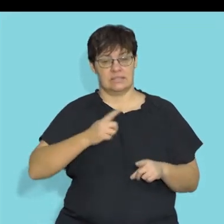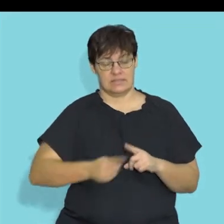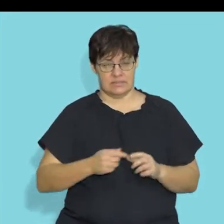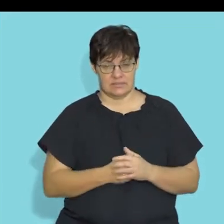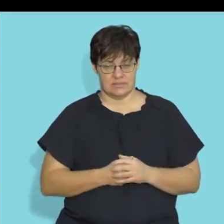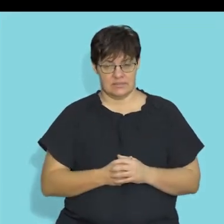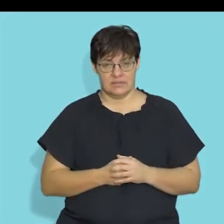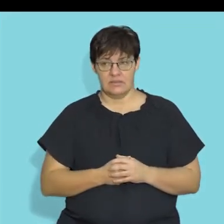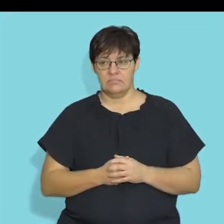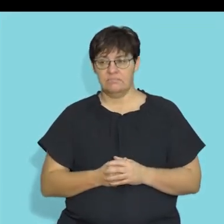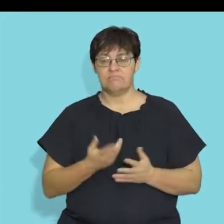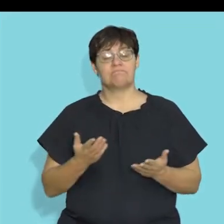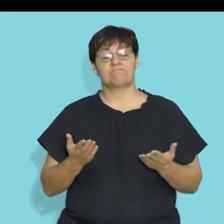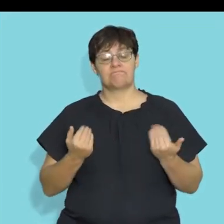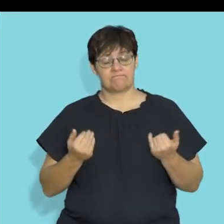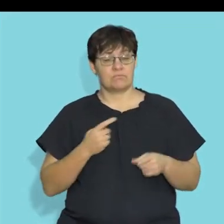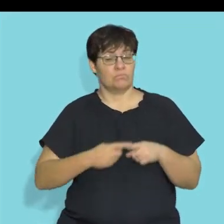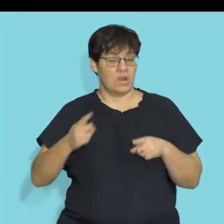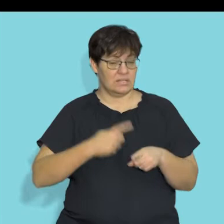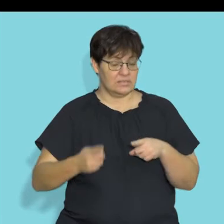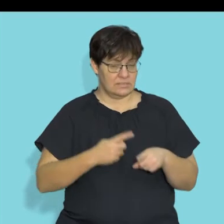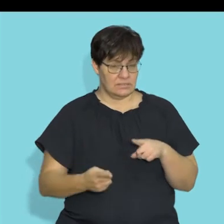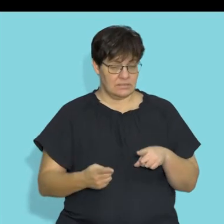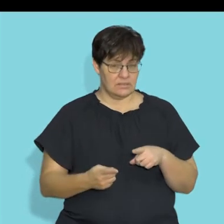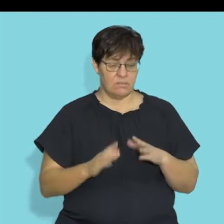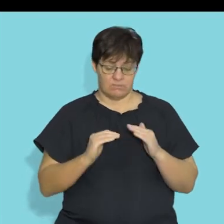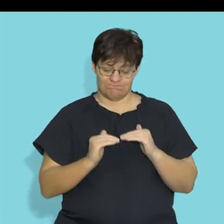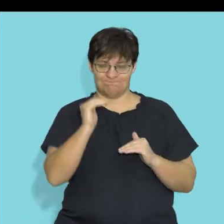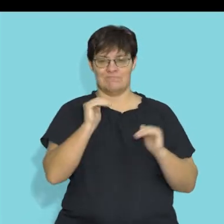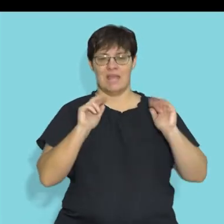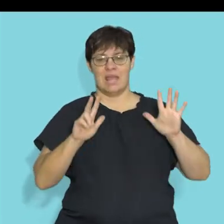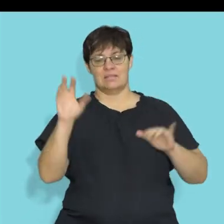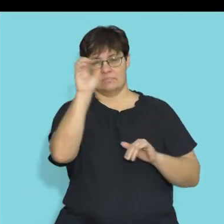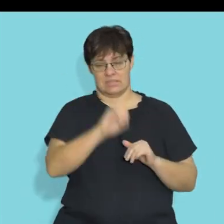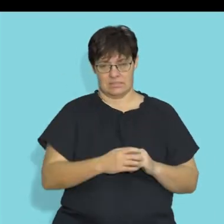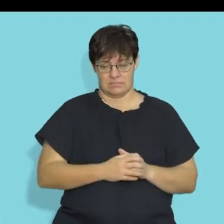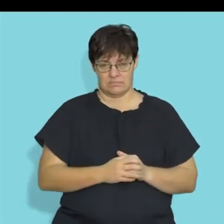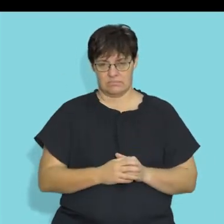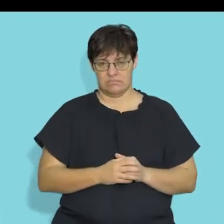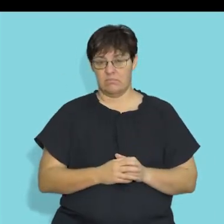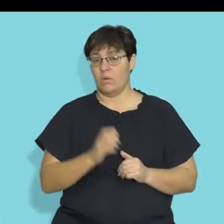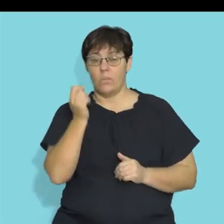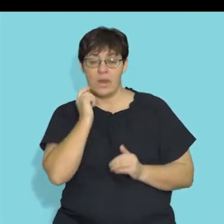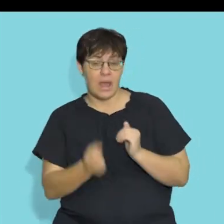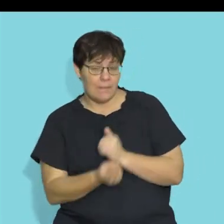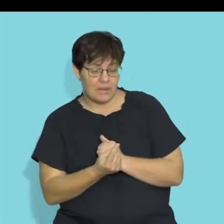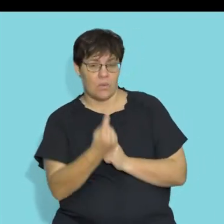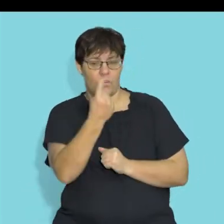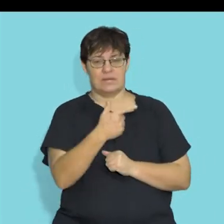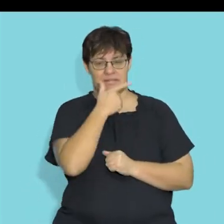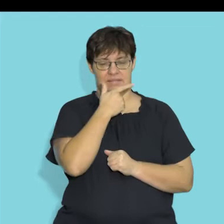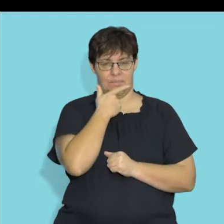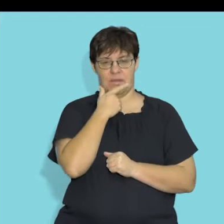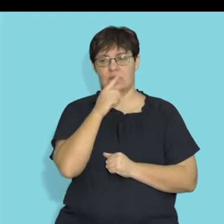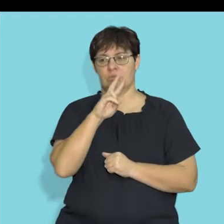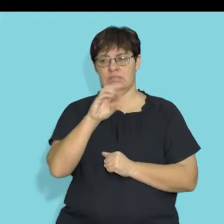Coming to the rental, we are told that we expect our rent will increase by 8% with effect from the 1st